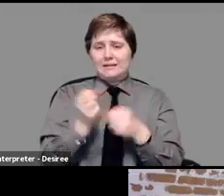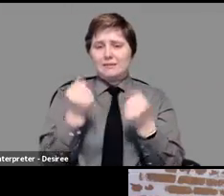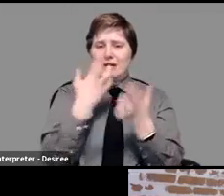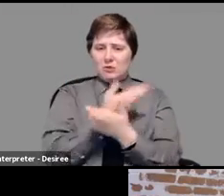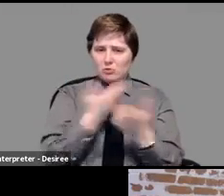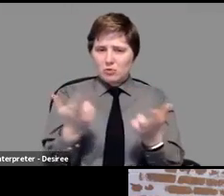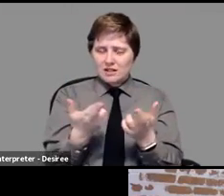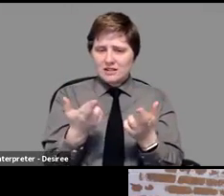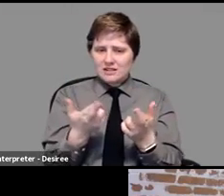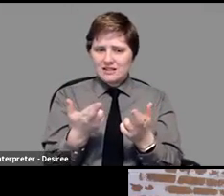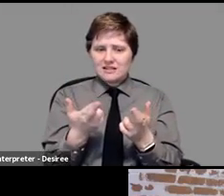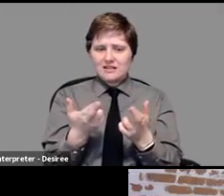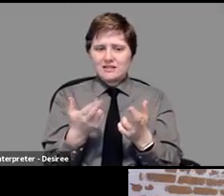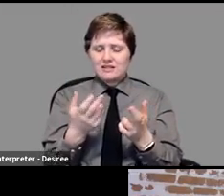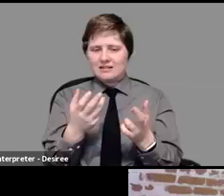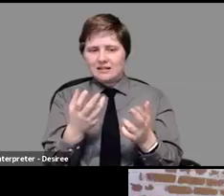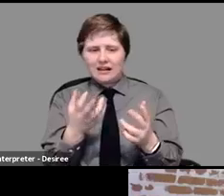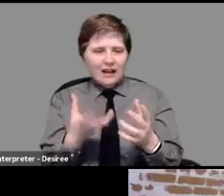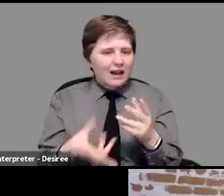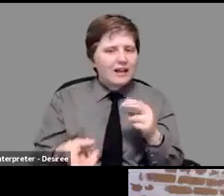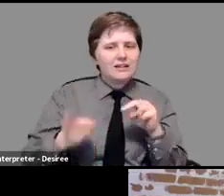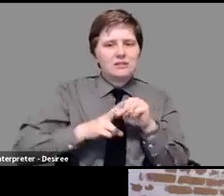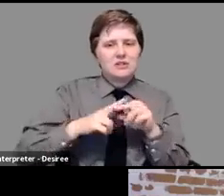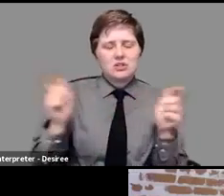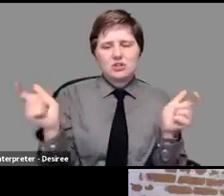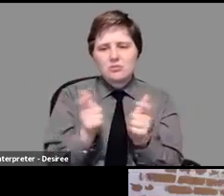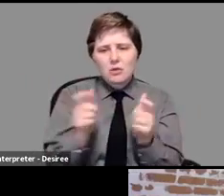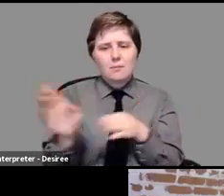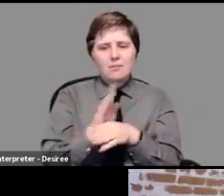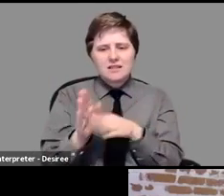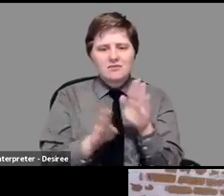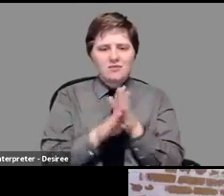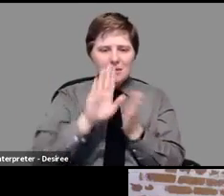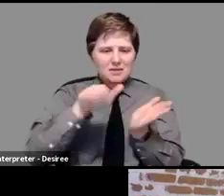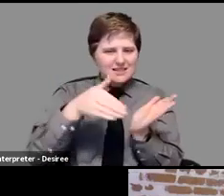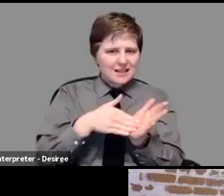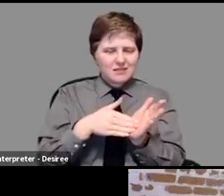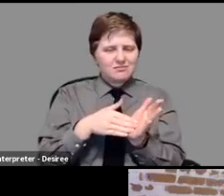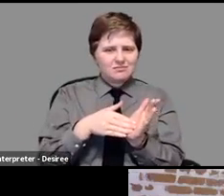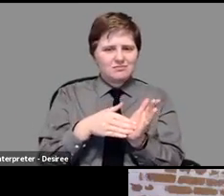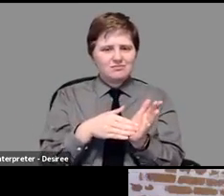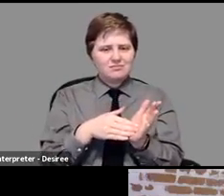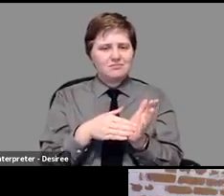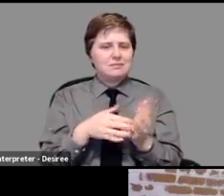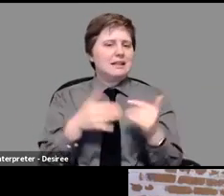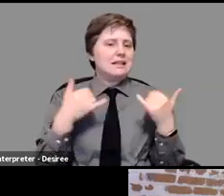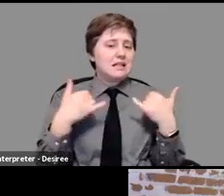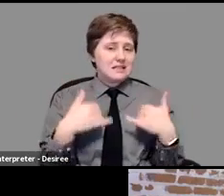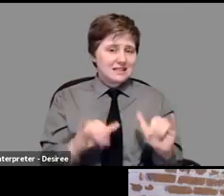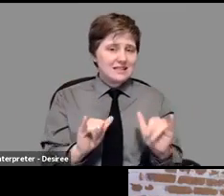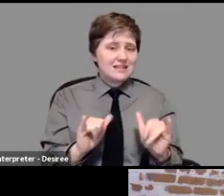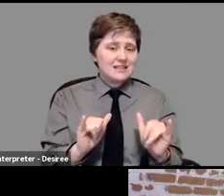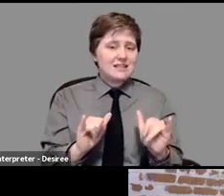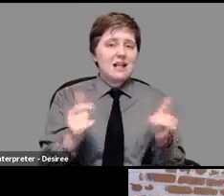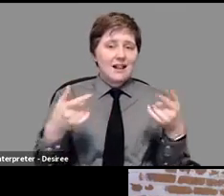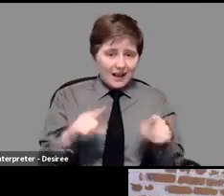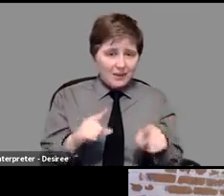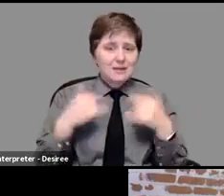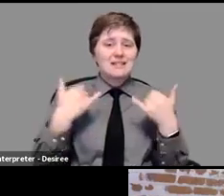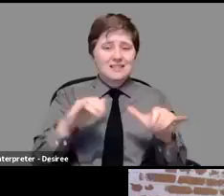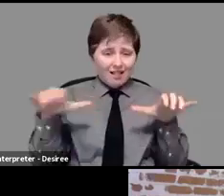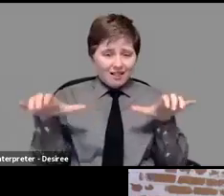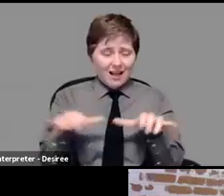resources injected into enhancing the Small Business Development Center. They are still alive and